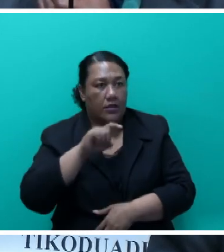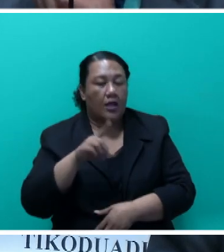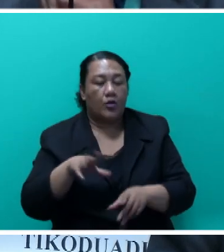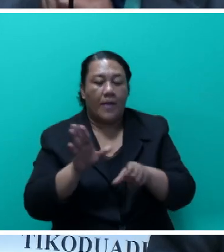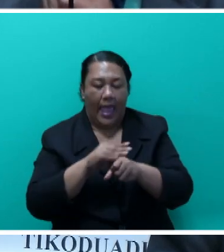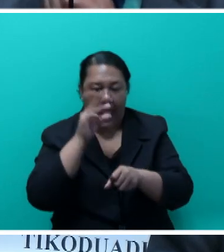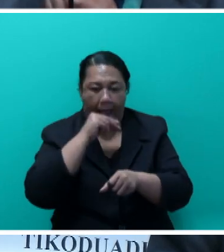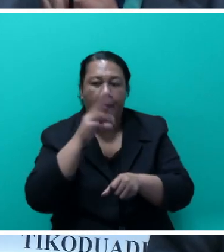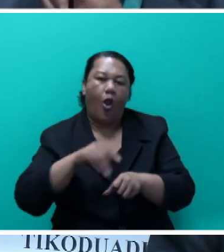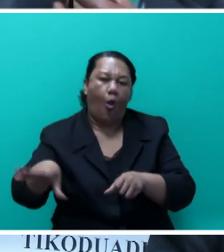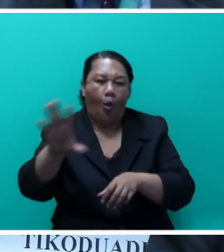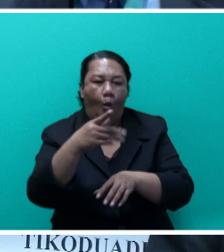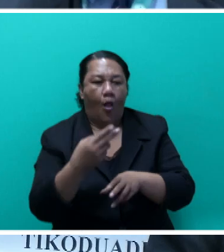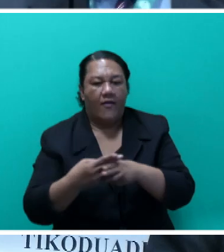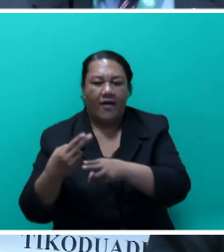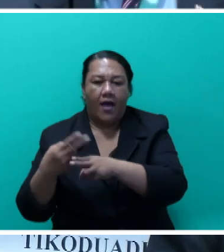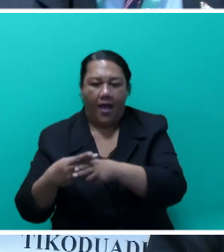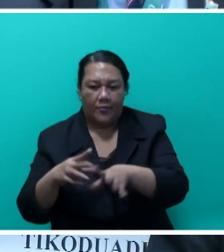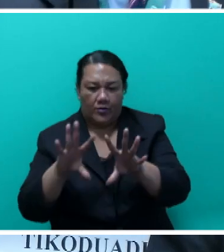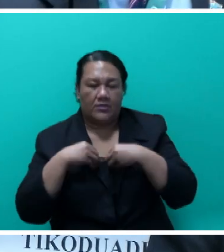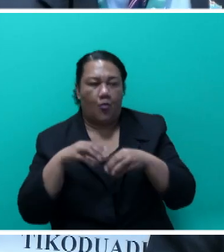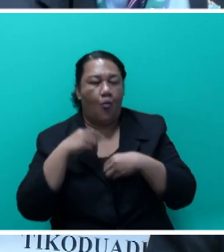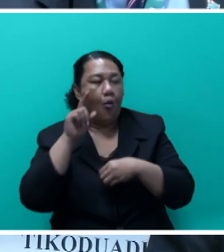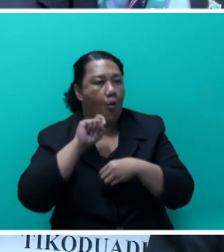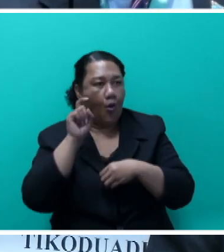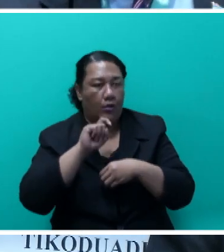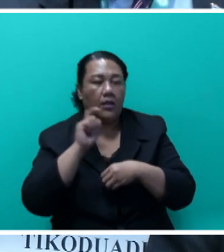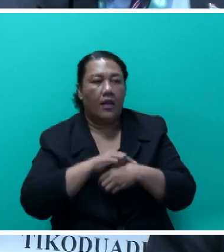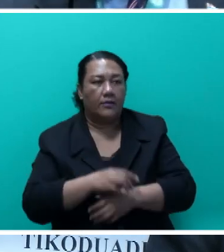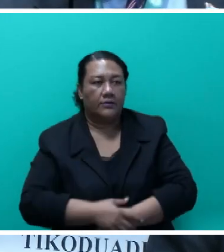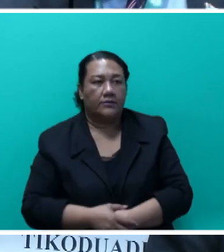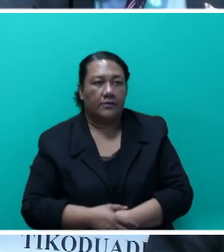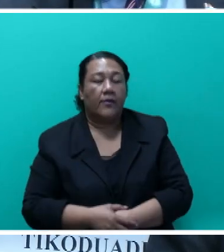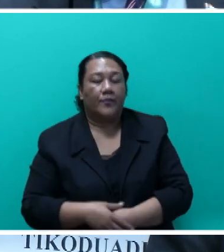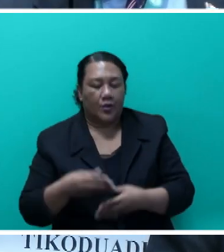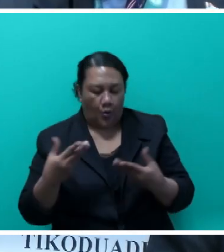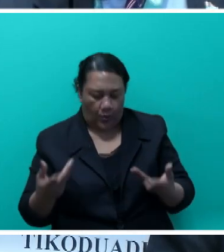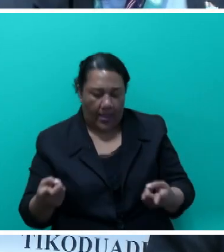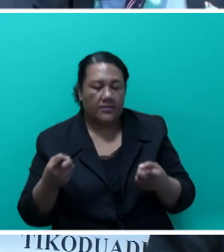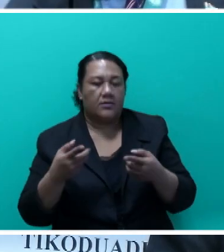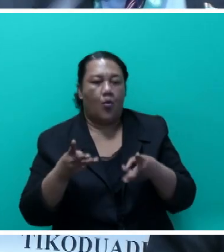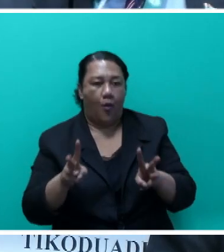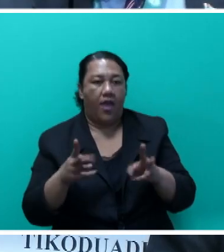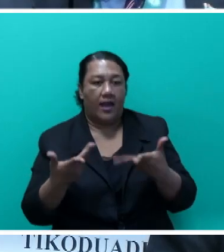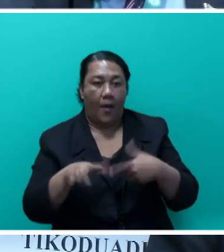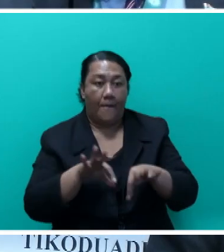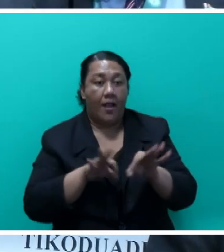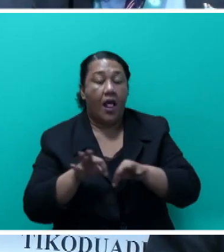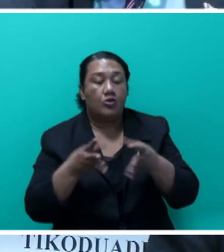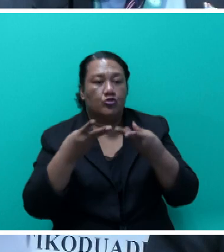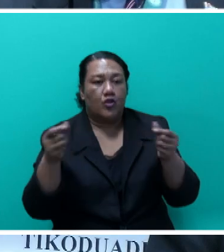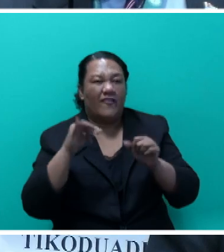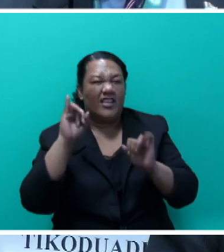our commitment to providing practical and scalable solutions to our farmers. Mr. Speaker,